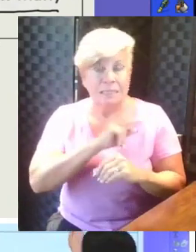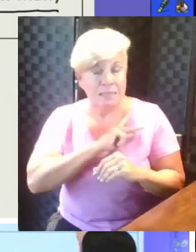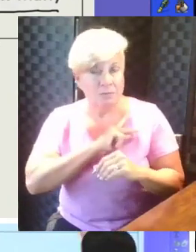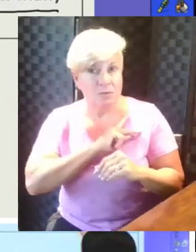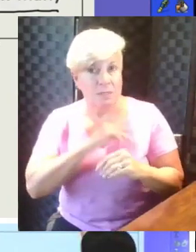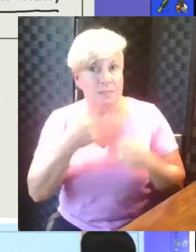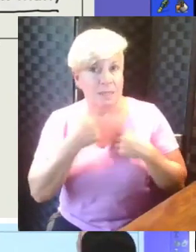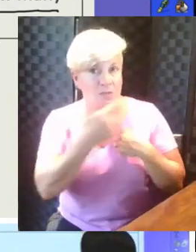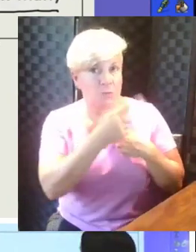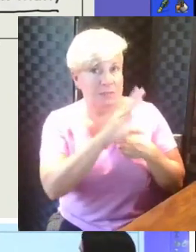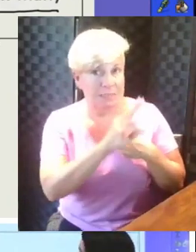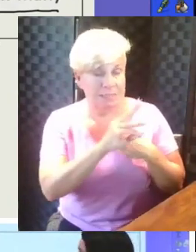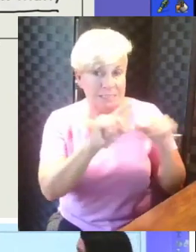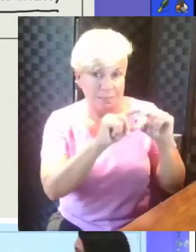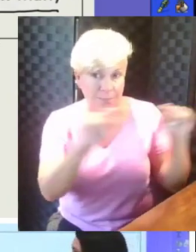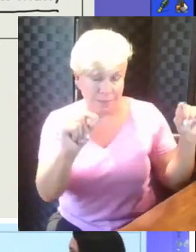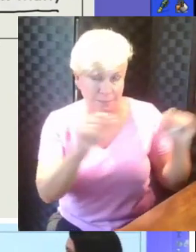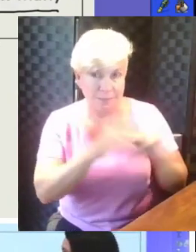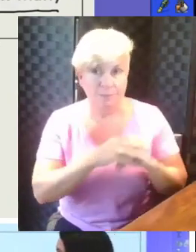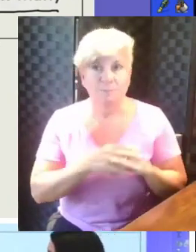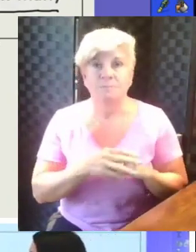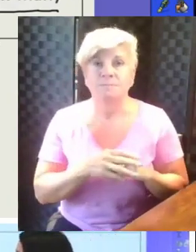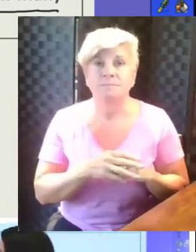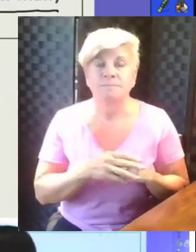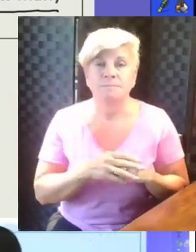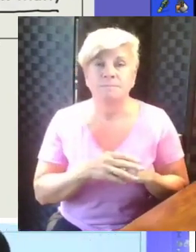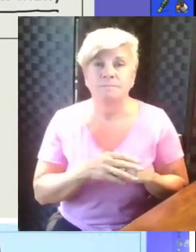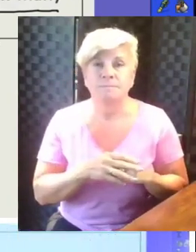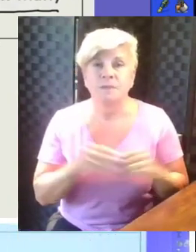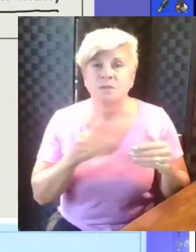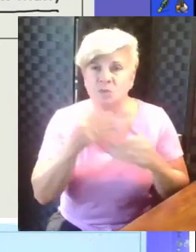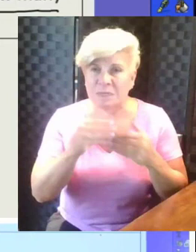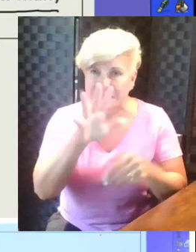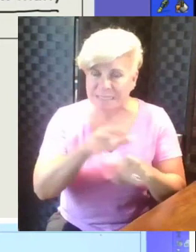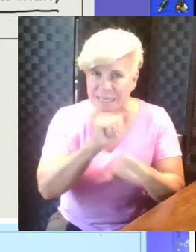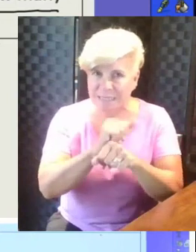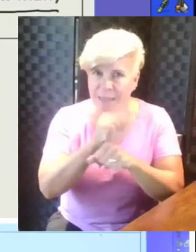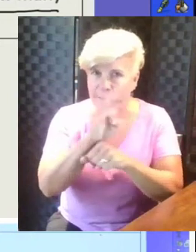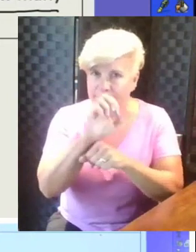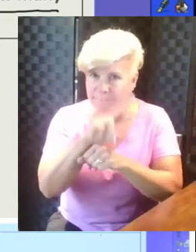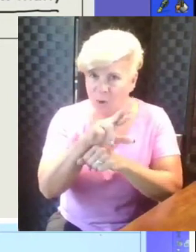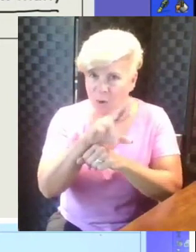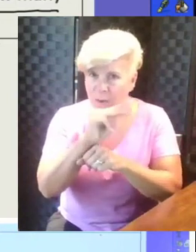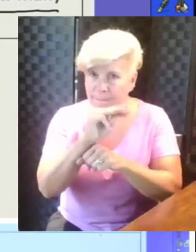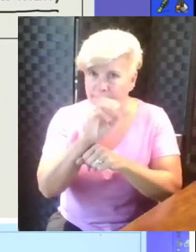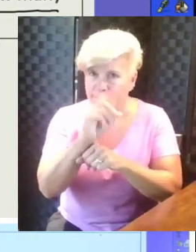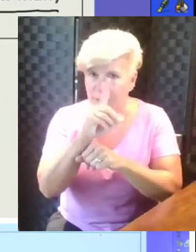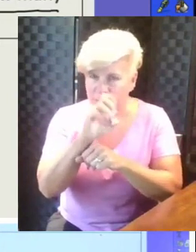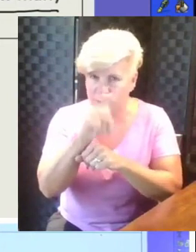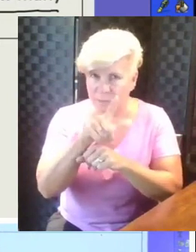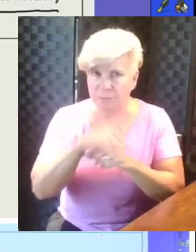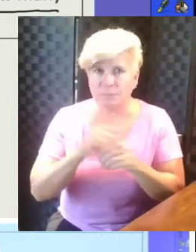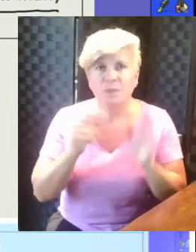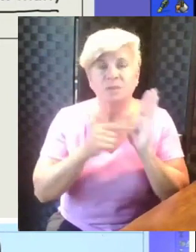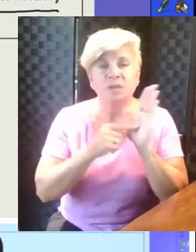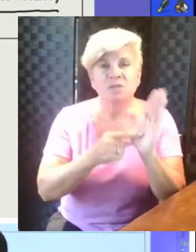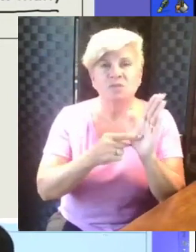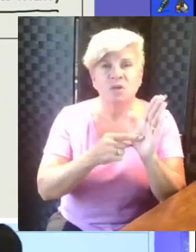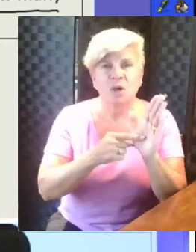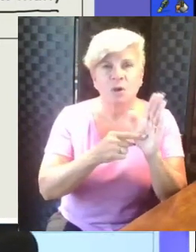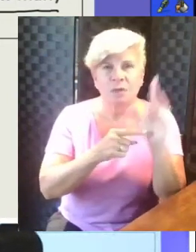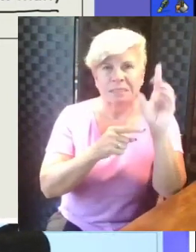Kendrick has 26 pipe cleaners. Let's go ahead and set up a bar model, and let's show a bar